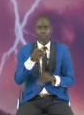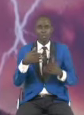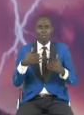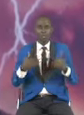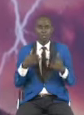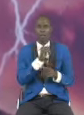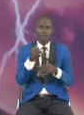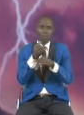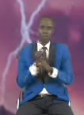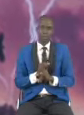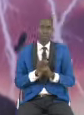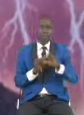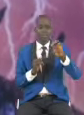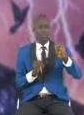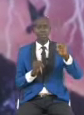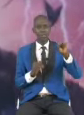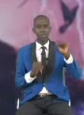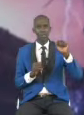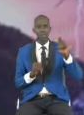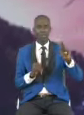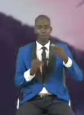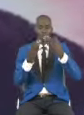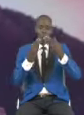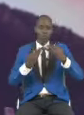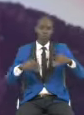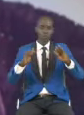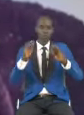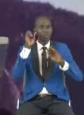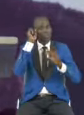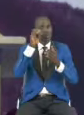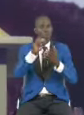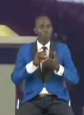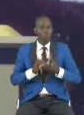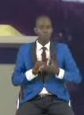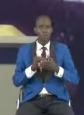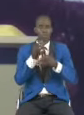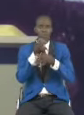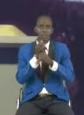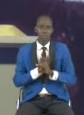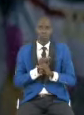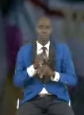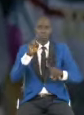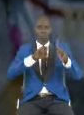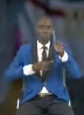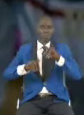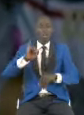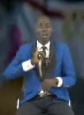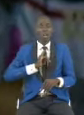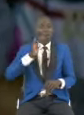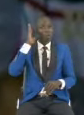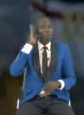birthright. Esau sold his own birthright. I will not sell my birthright.